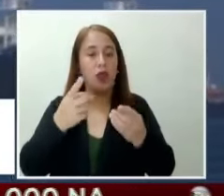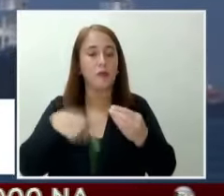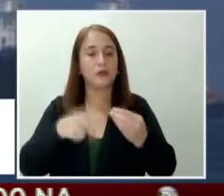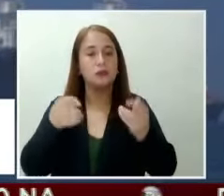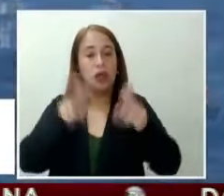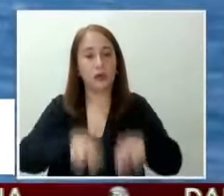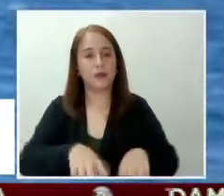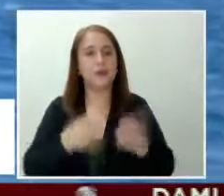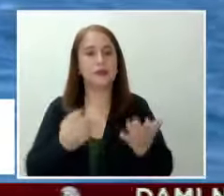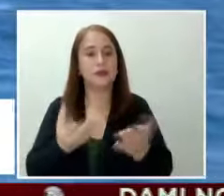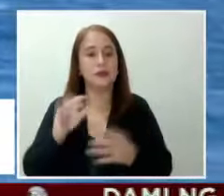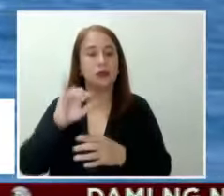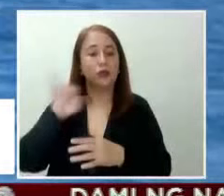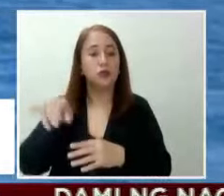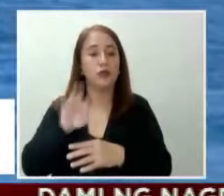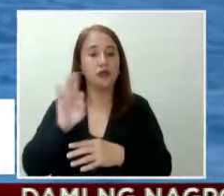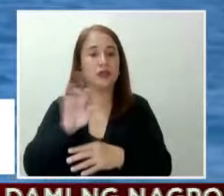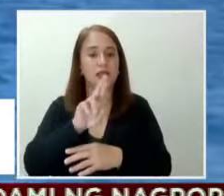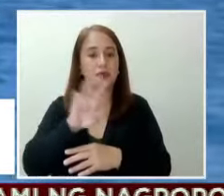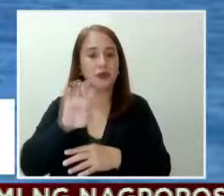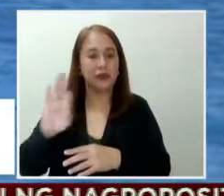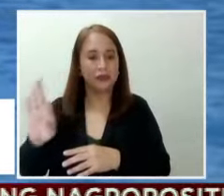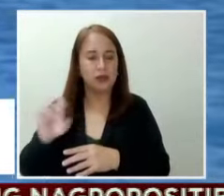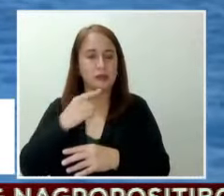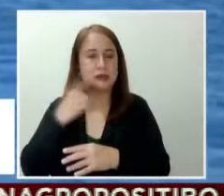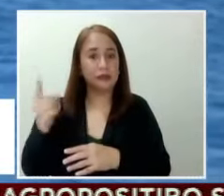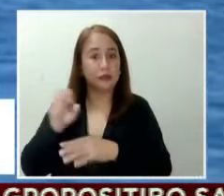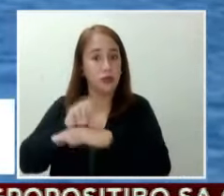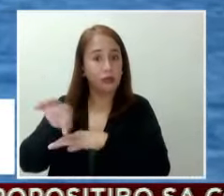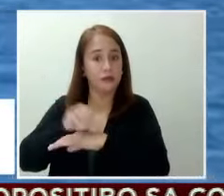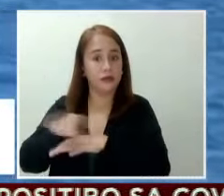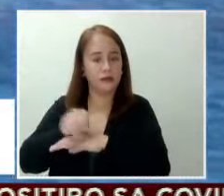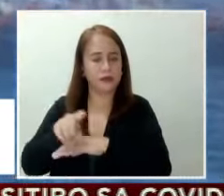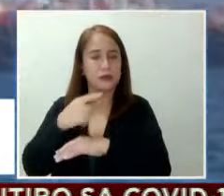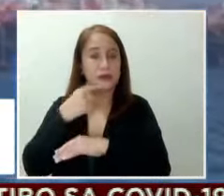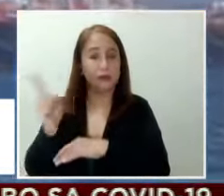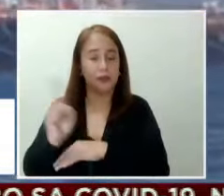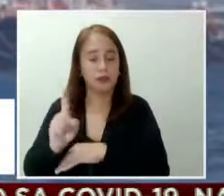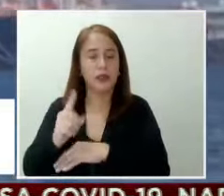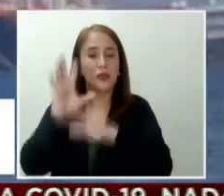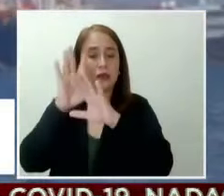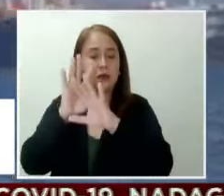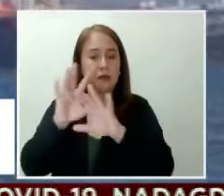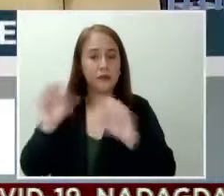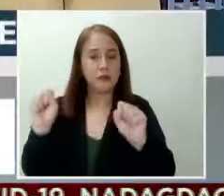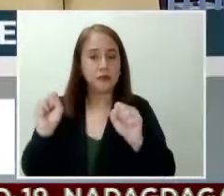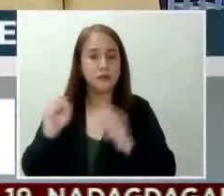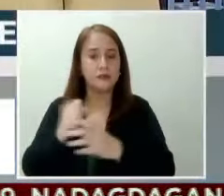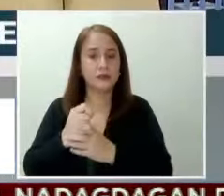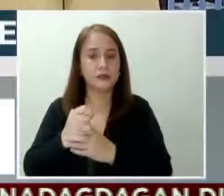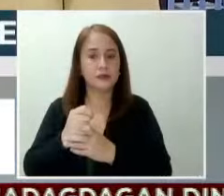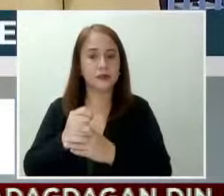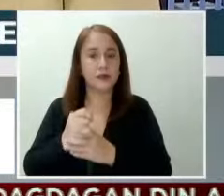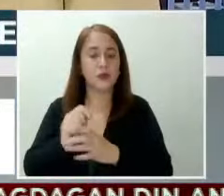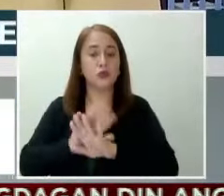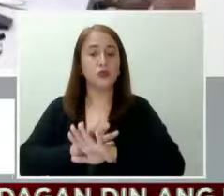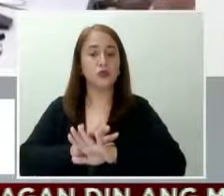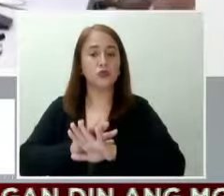Filipe Reef ang payo ni Carpio. The president should say that friends do not